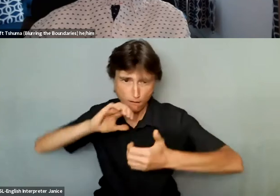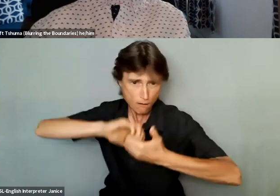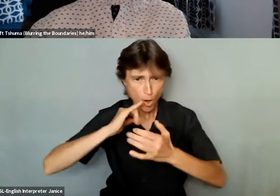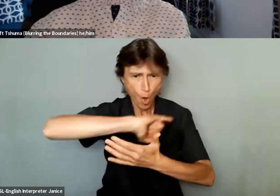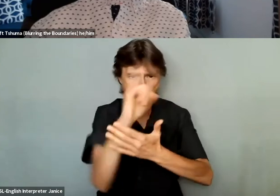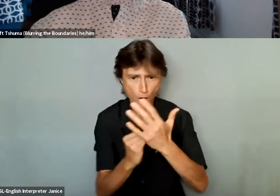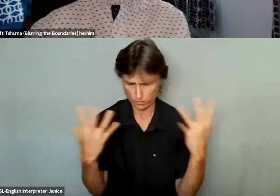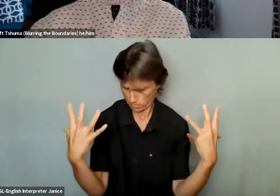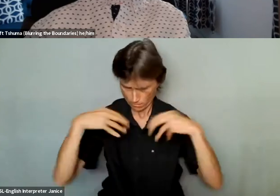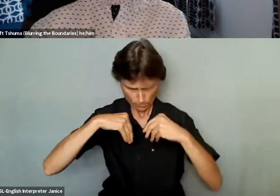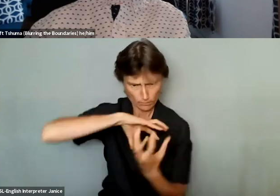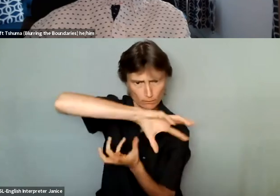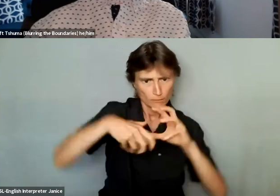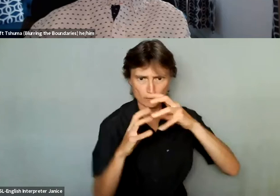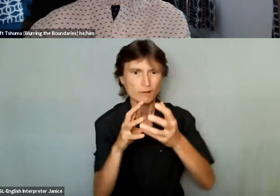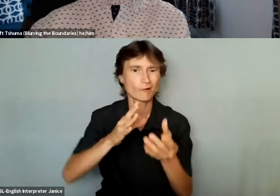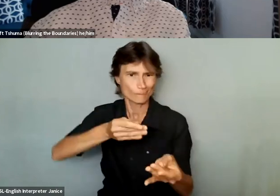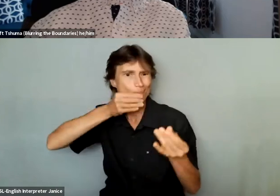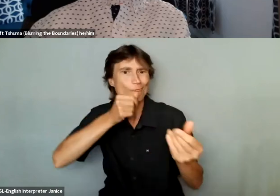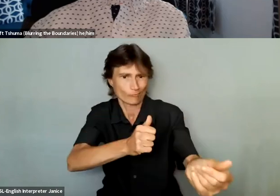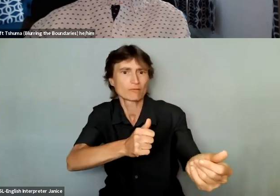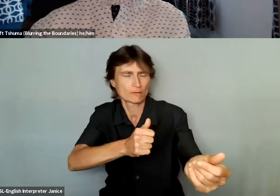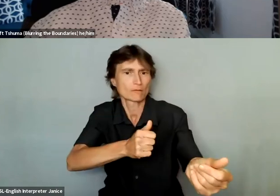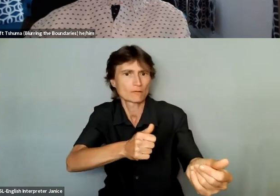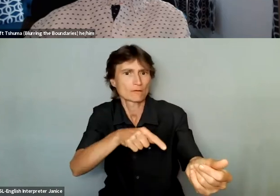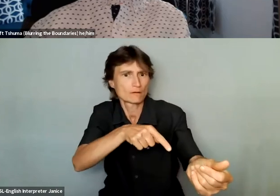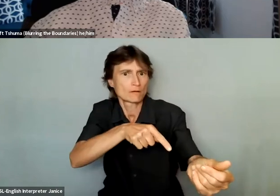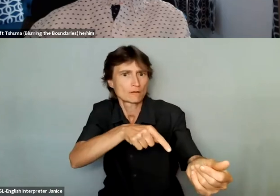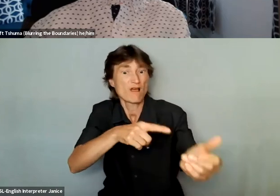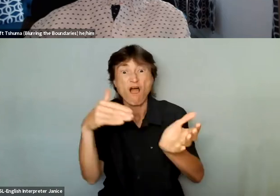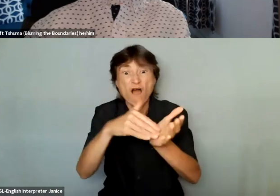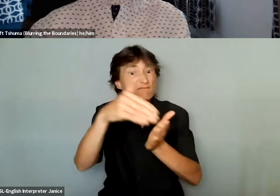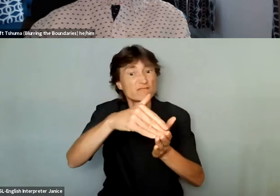help smooth it out or automate the things that we don't necessarily have the access to.